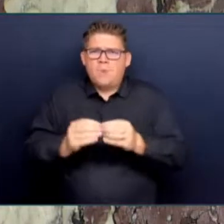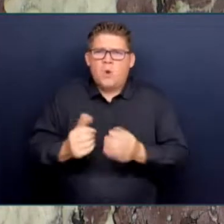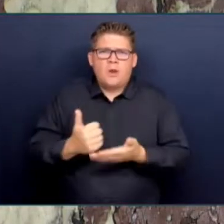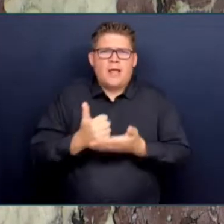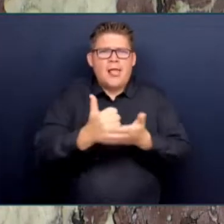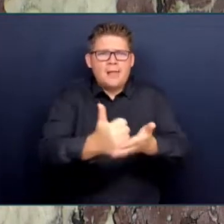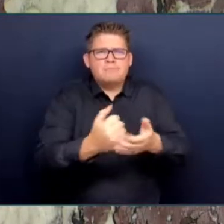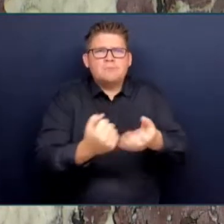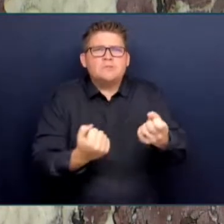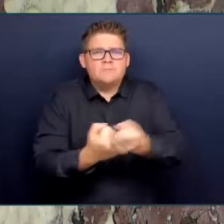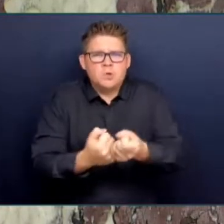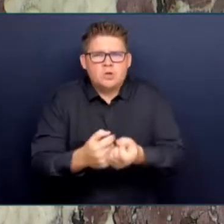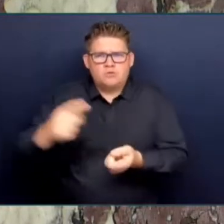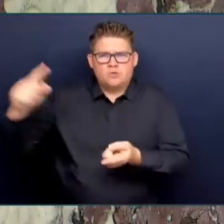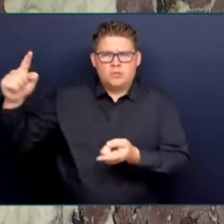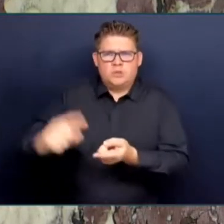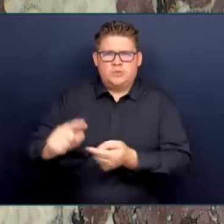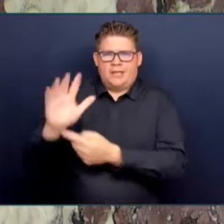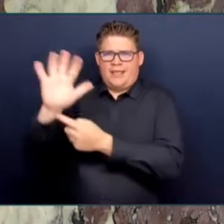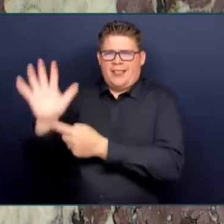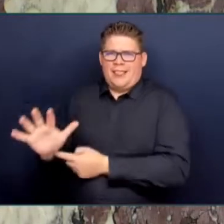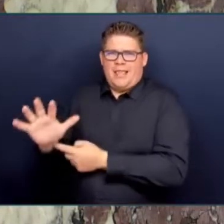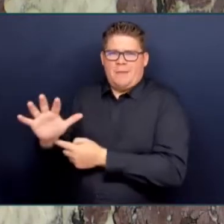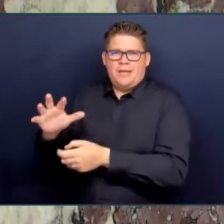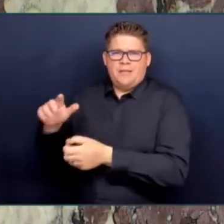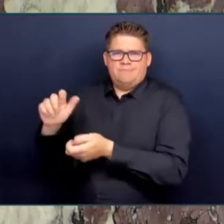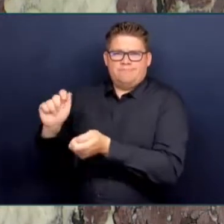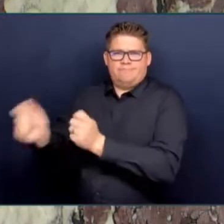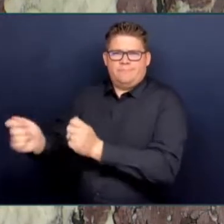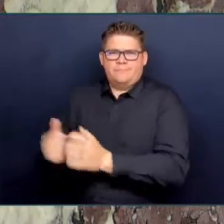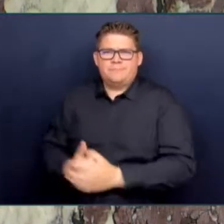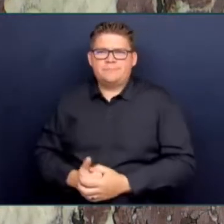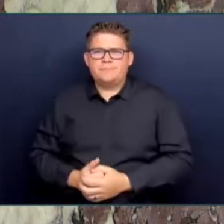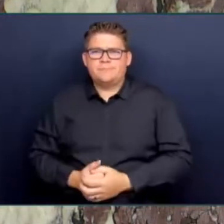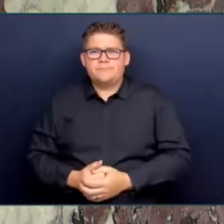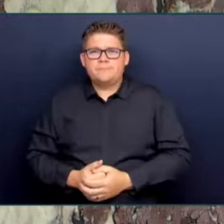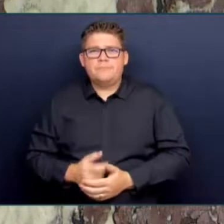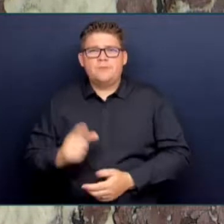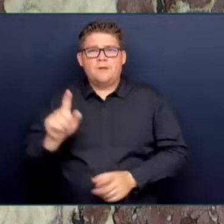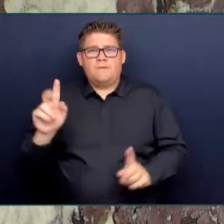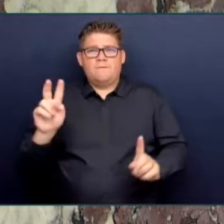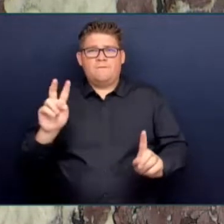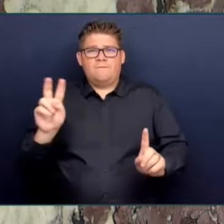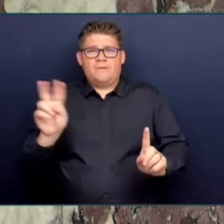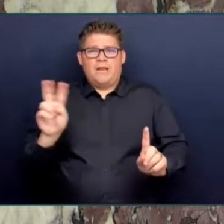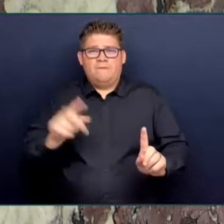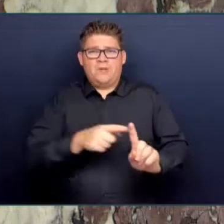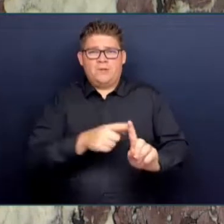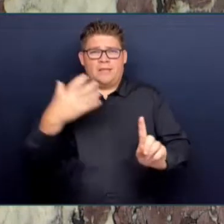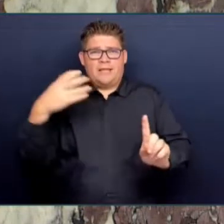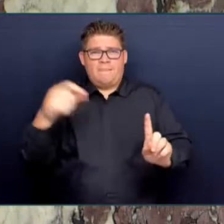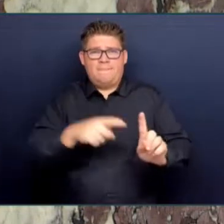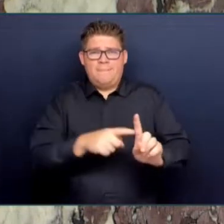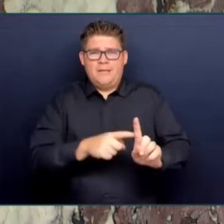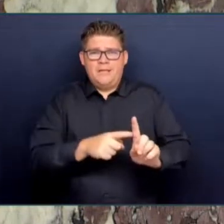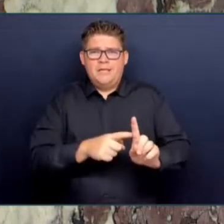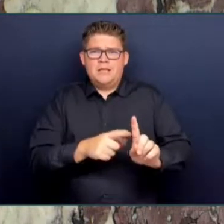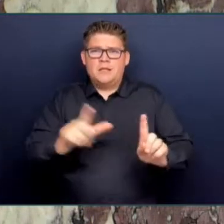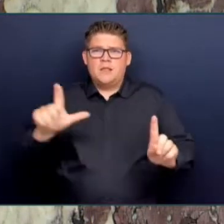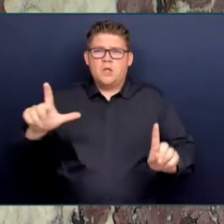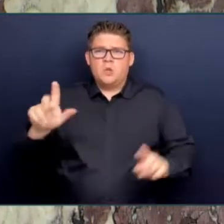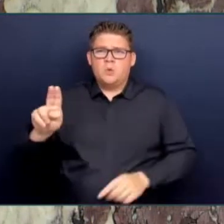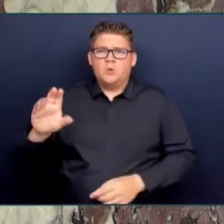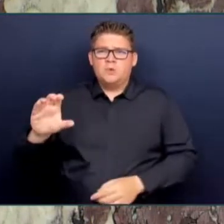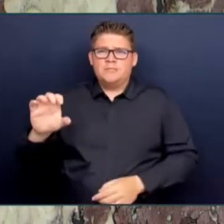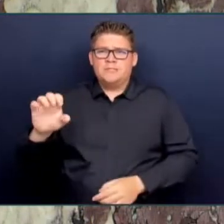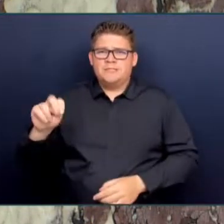amazing Vancouver-based company called Lucent Biosciences, and they're creating a